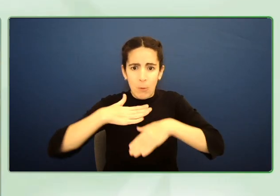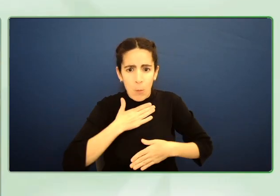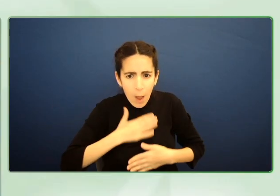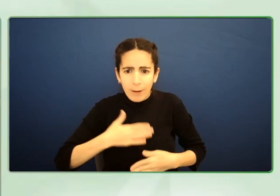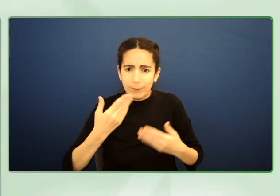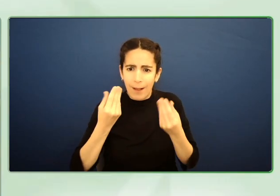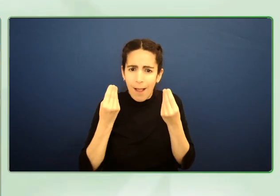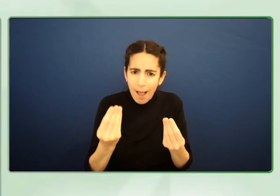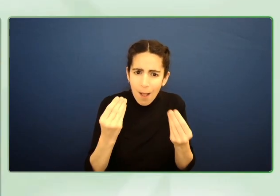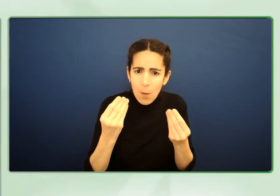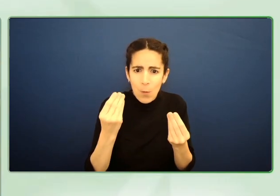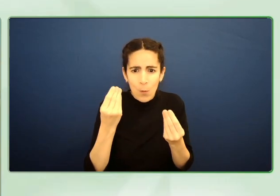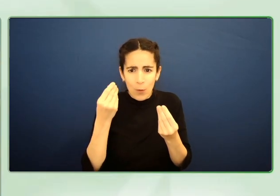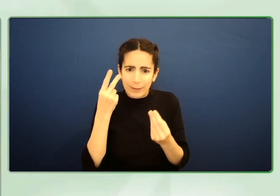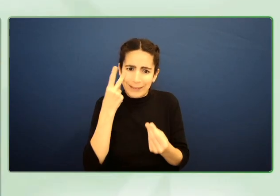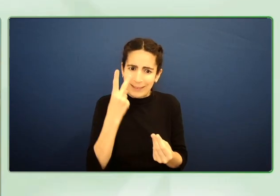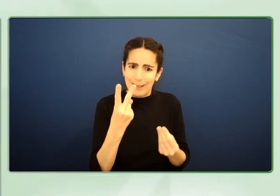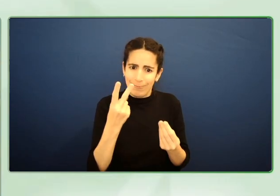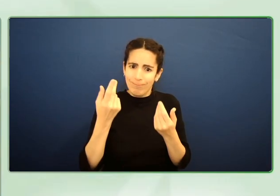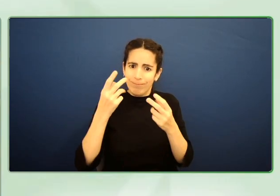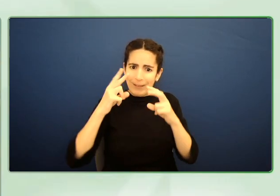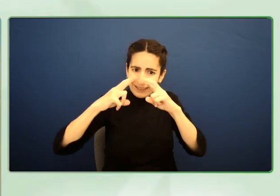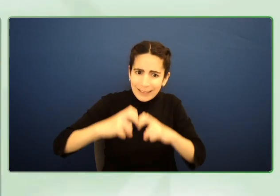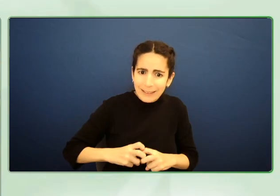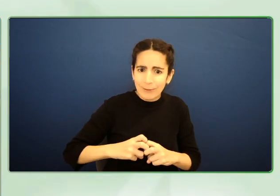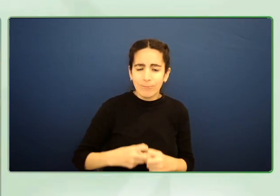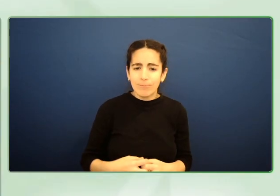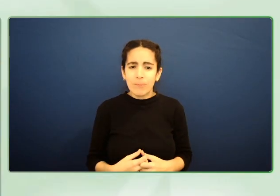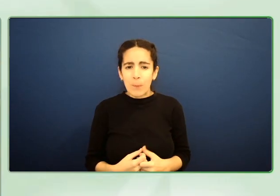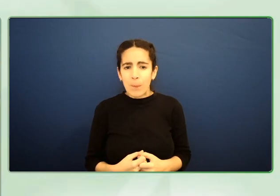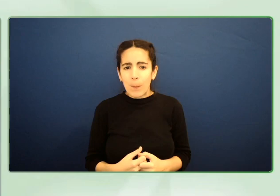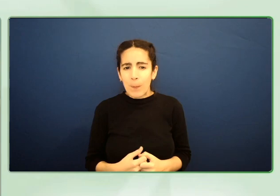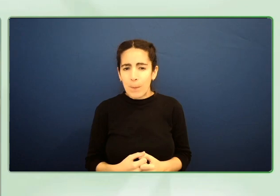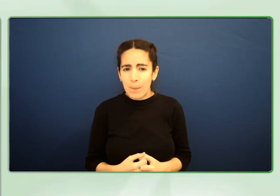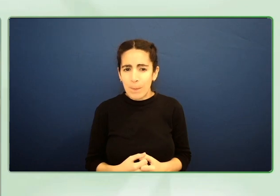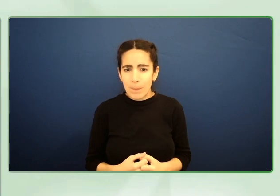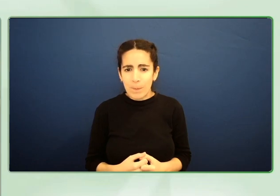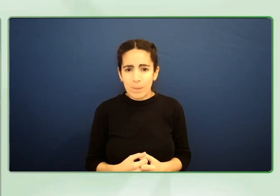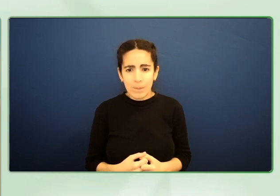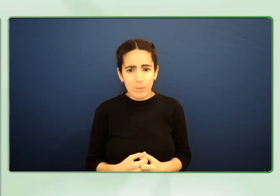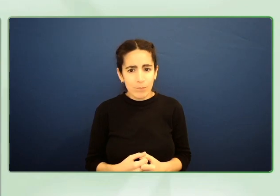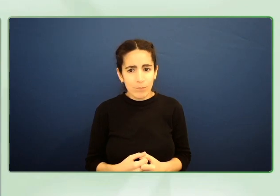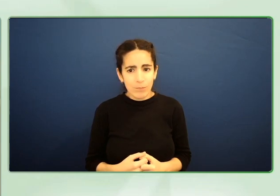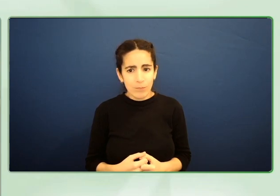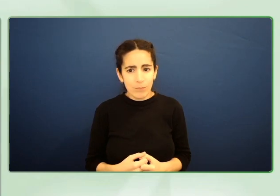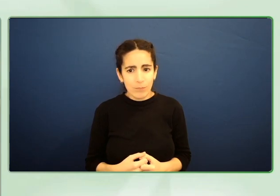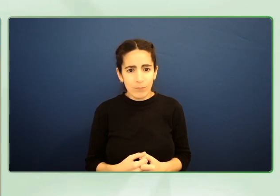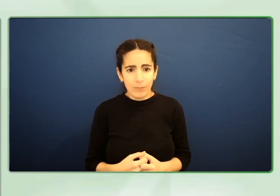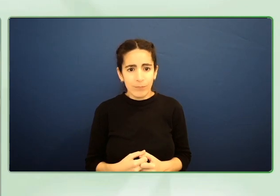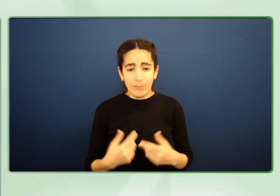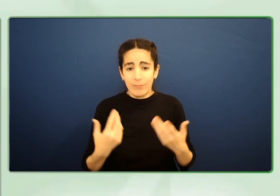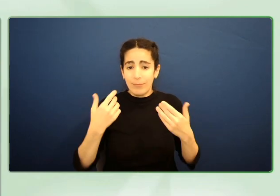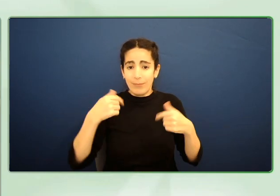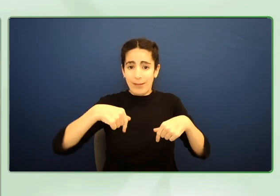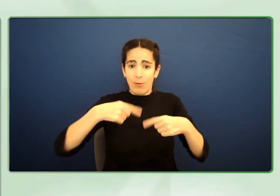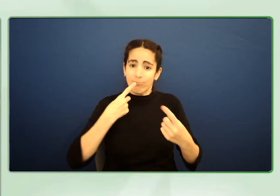you're Yeah, first in any I'm- conversation. Yeah, I'm stretching from my comfort zone Sure, of sure. preschool, but I think we